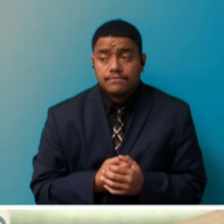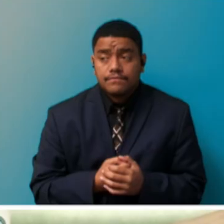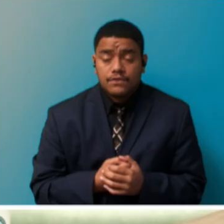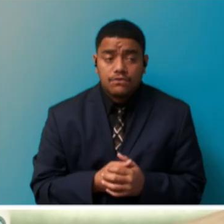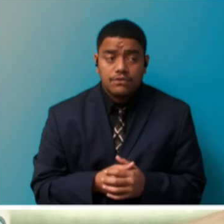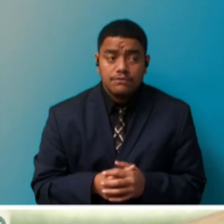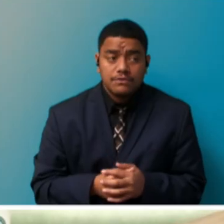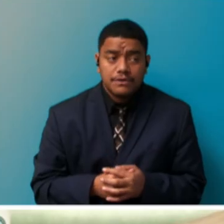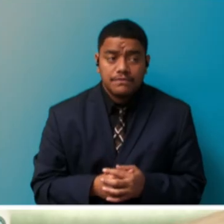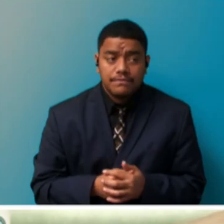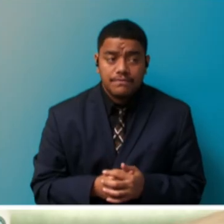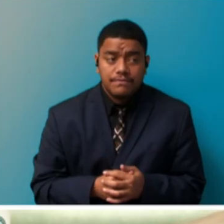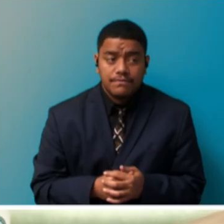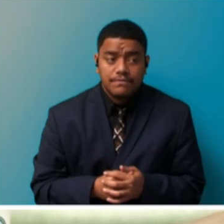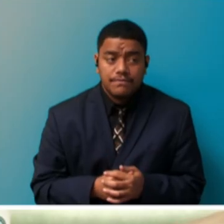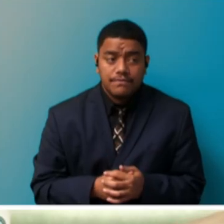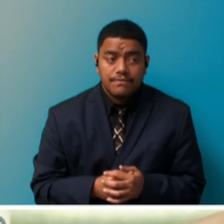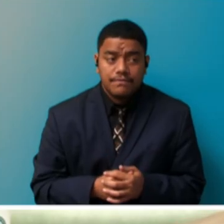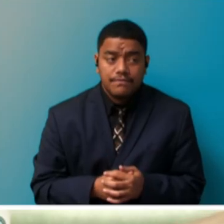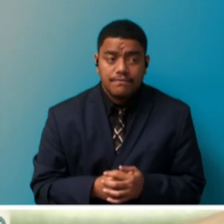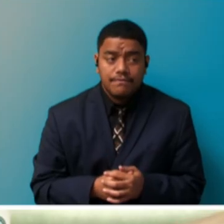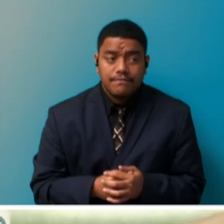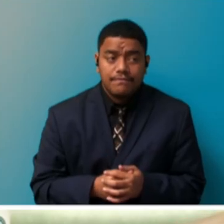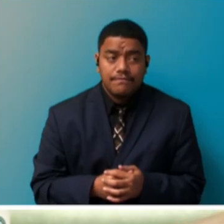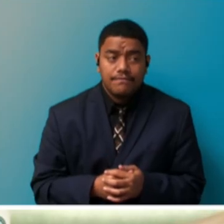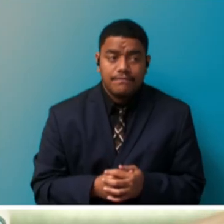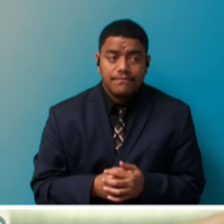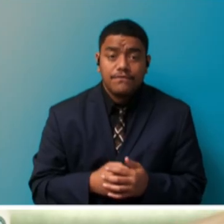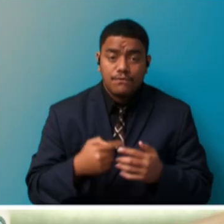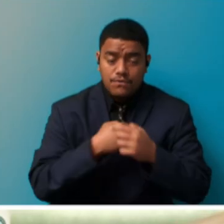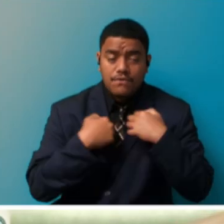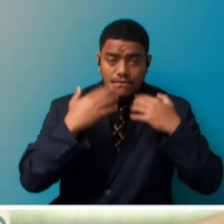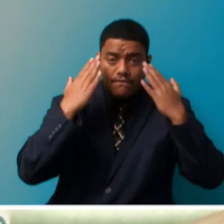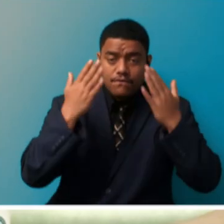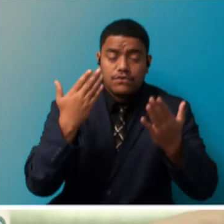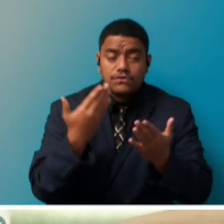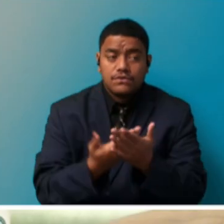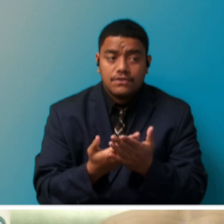in the question, of course we are also focusing on